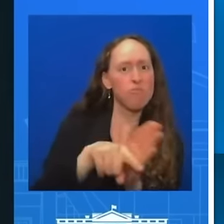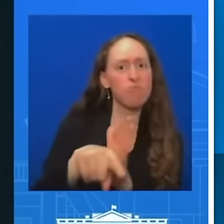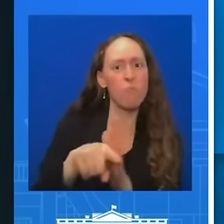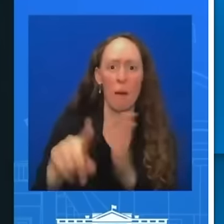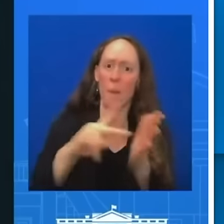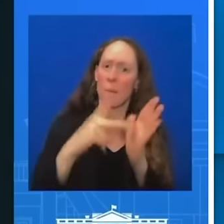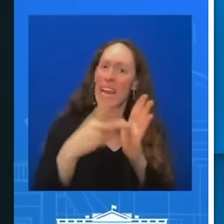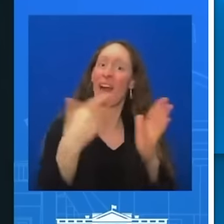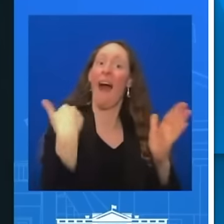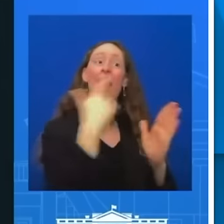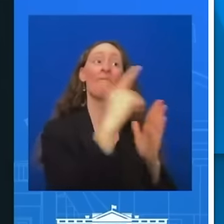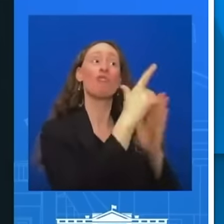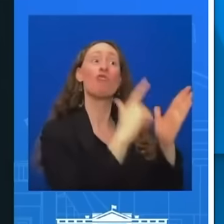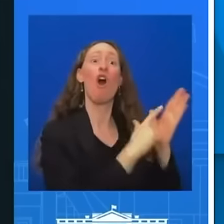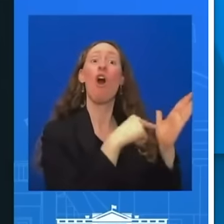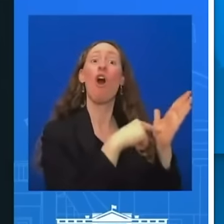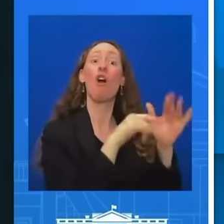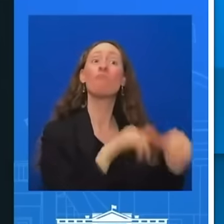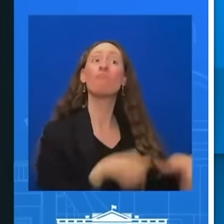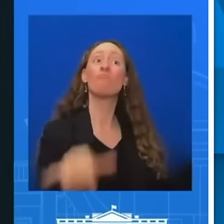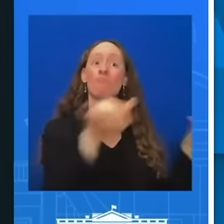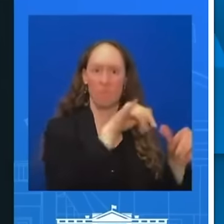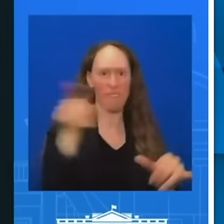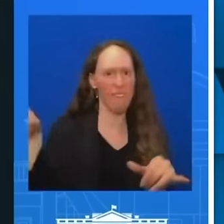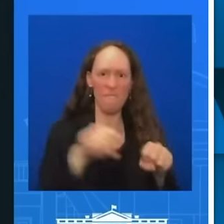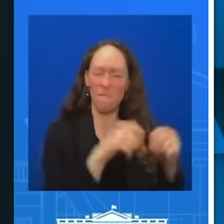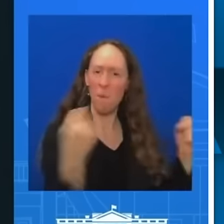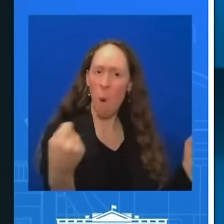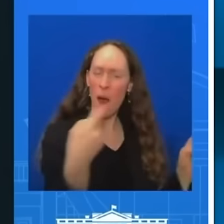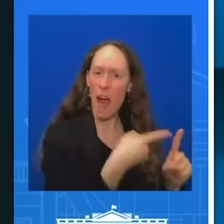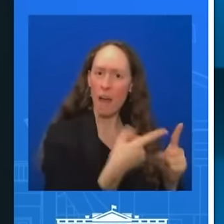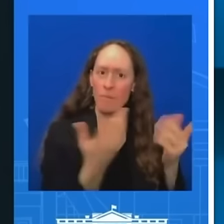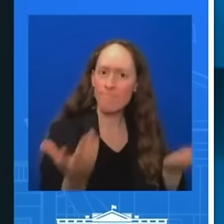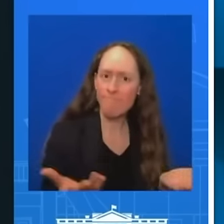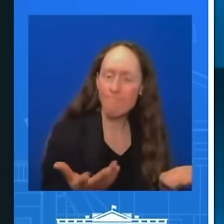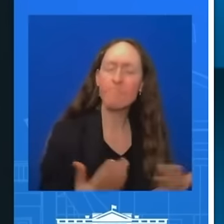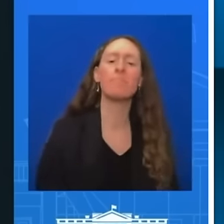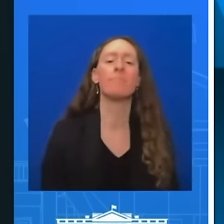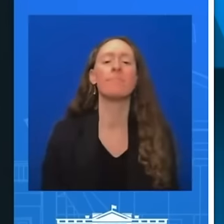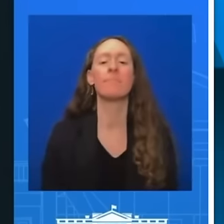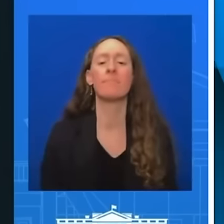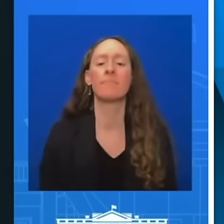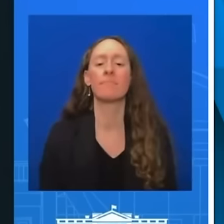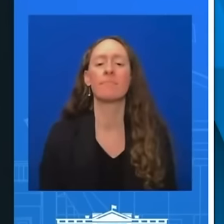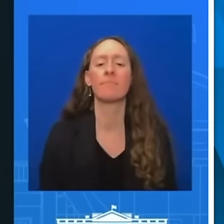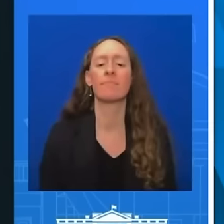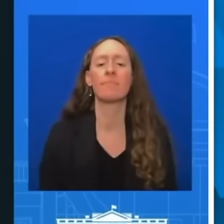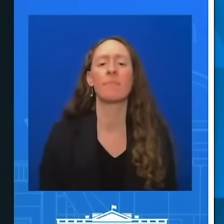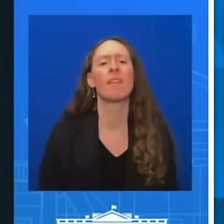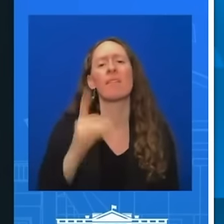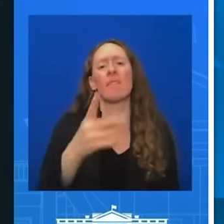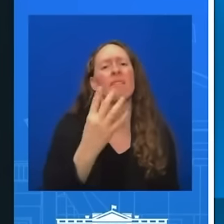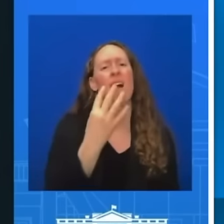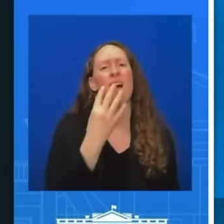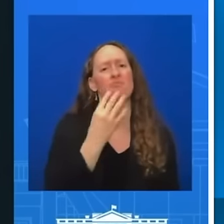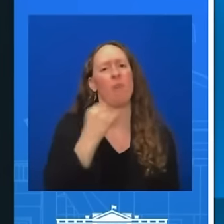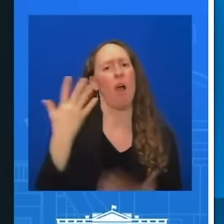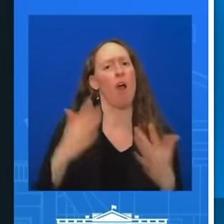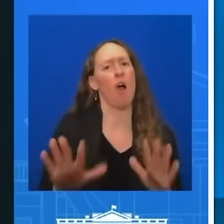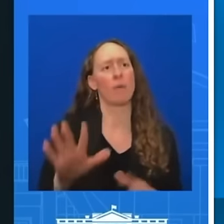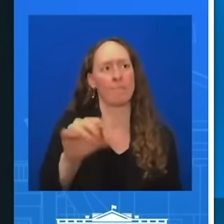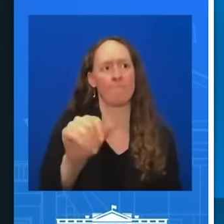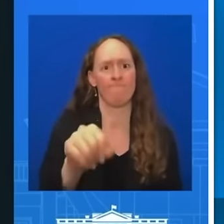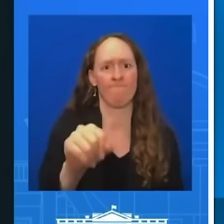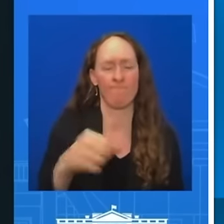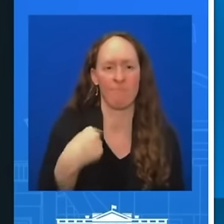that. Your question presumes, at this very early hour, that it was a deliberate strike, that they knew exactly what they were hitting,